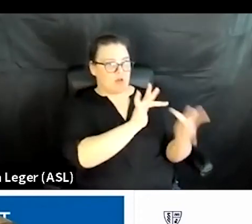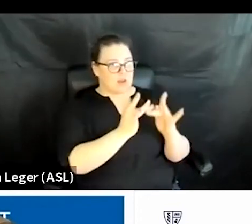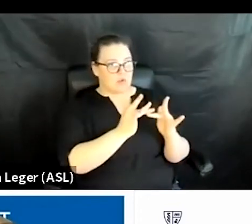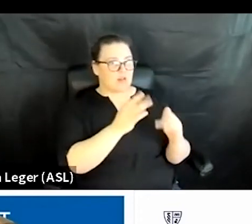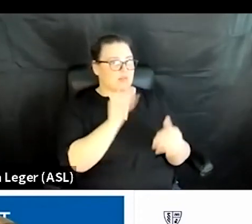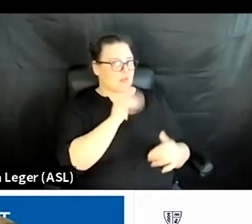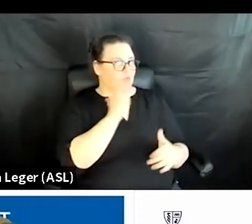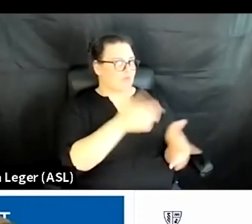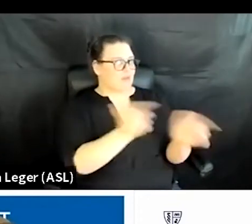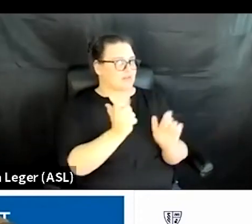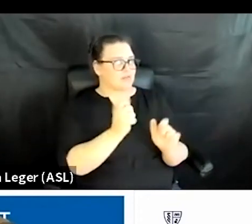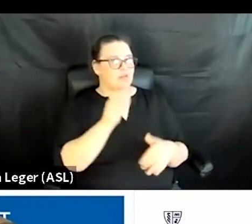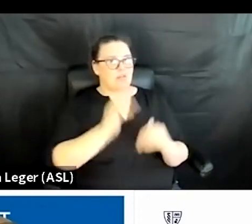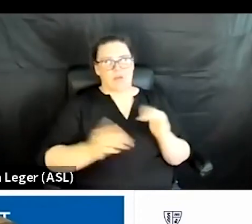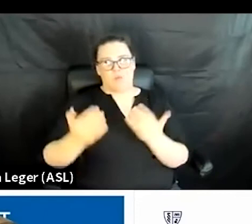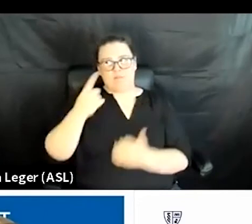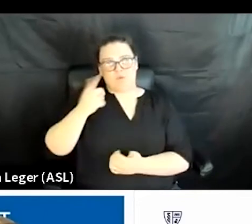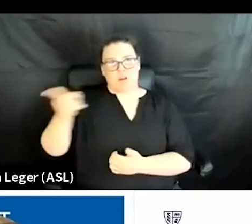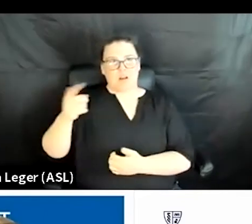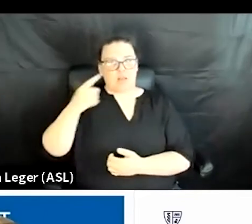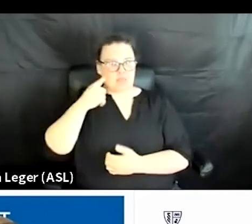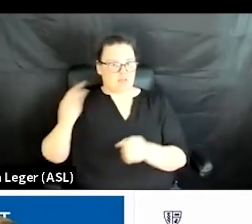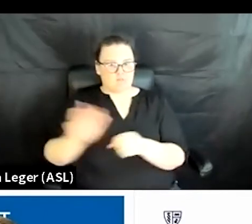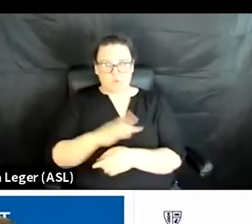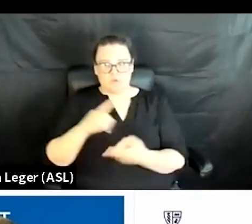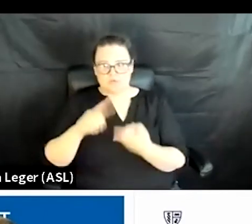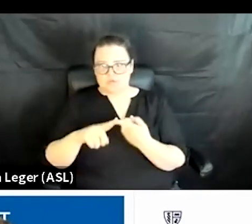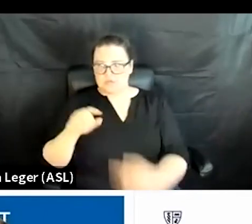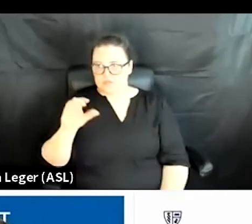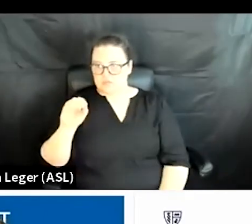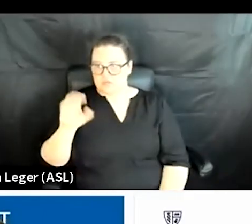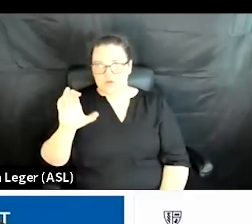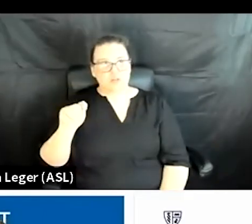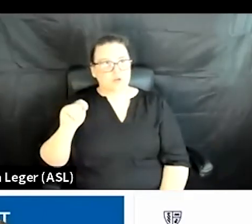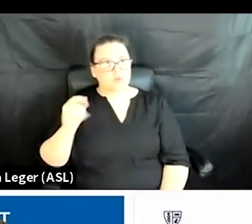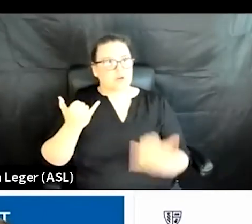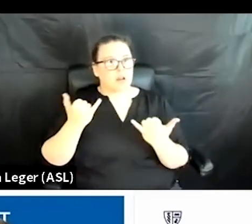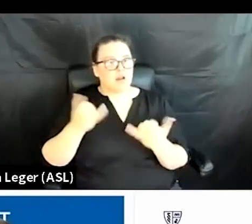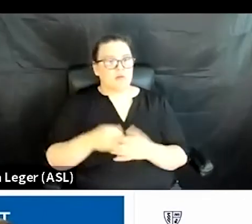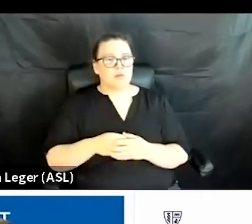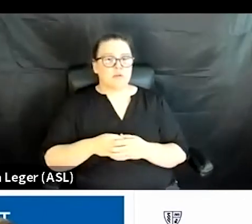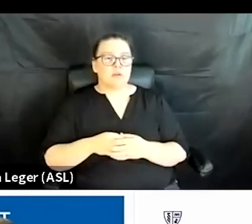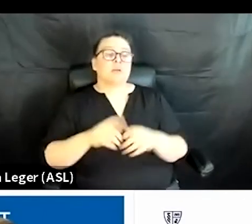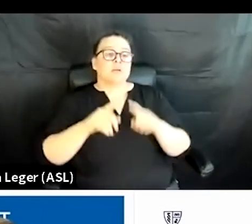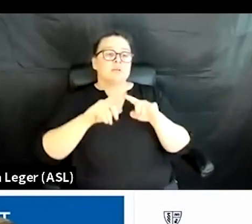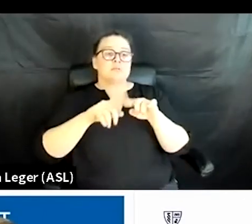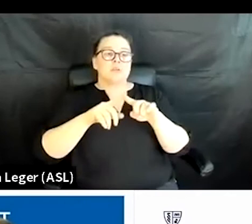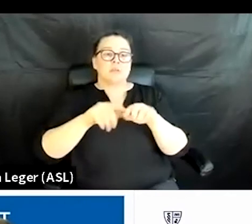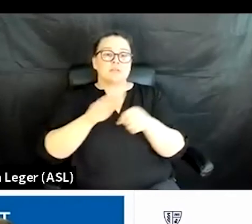because she's booked up, I think, all the way till October right now. Right. So it depends. I think it depends on the